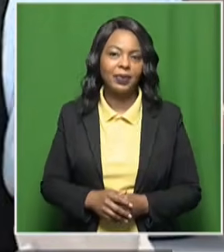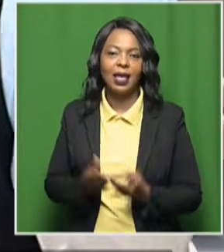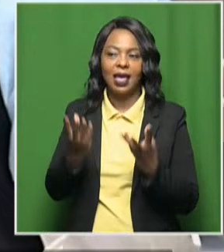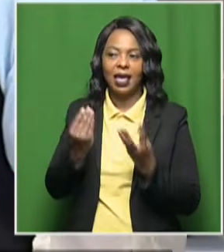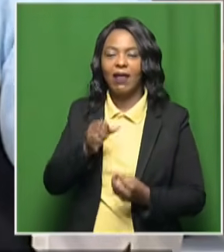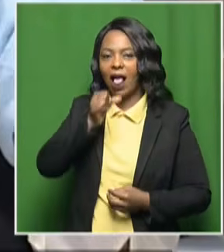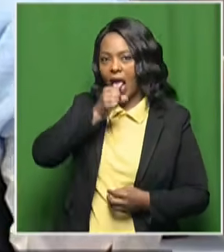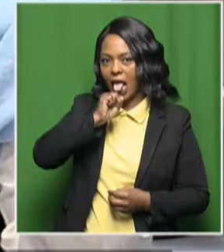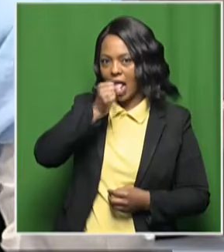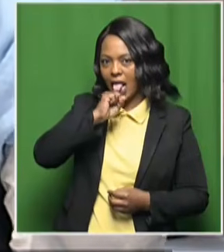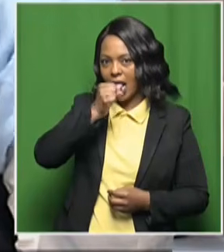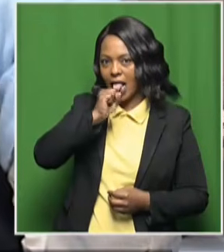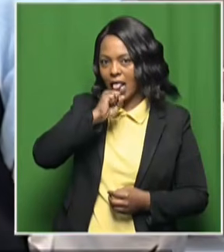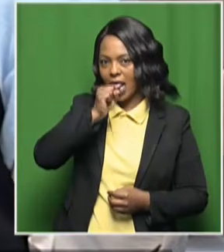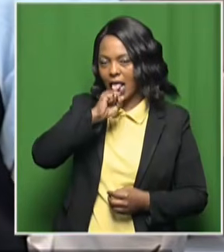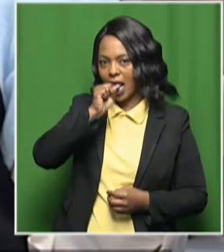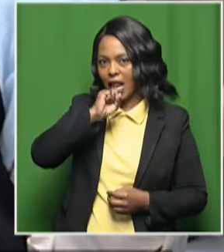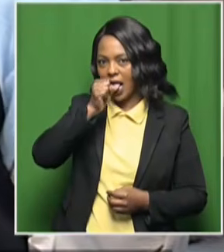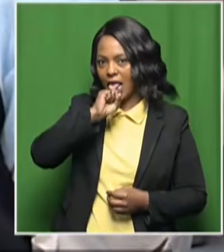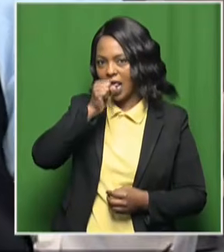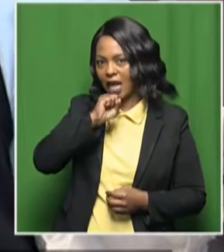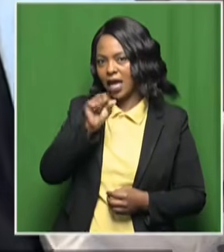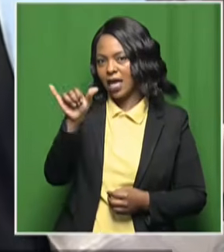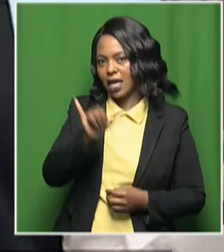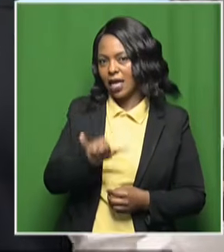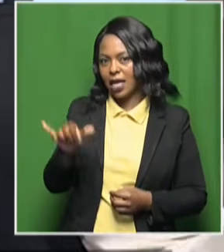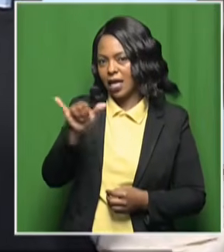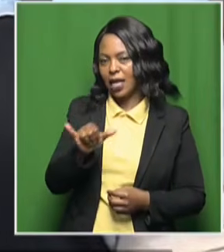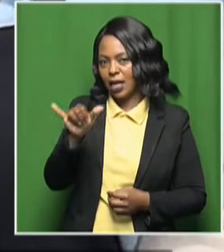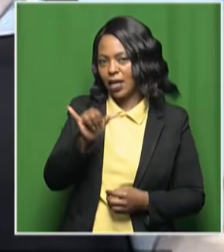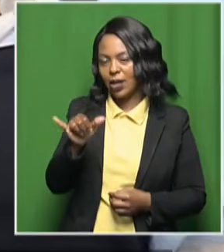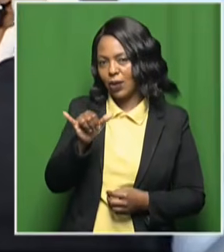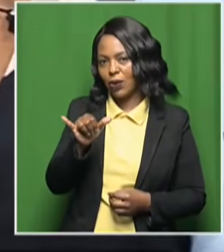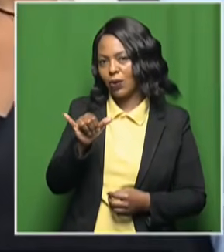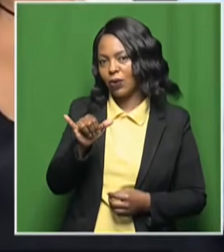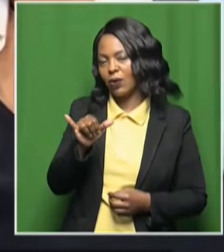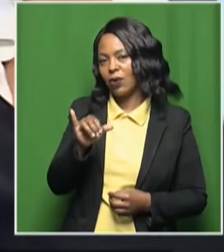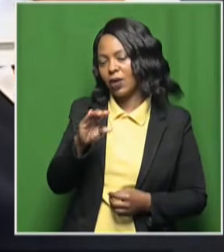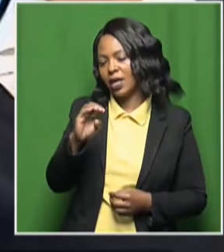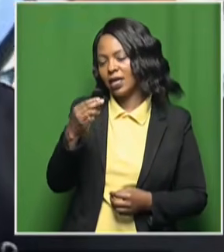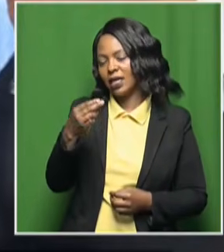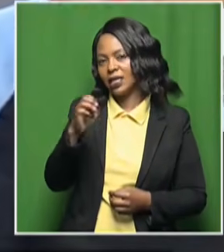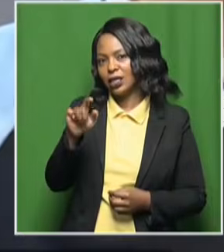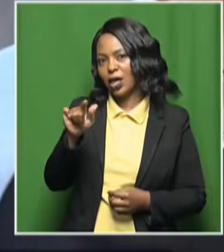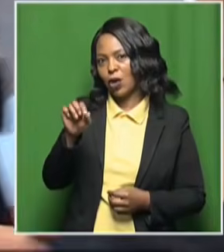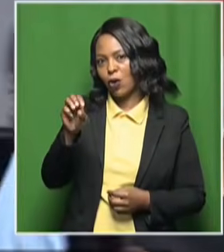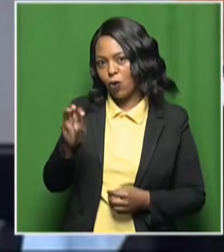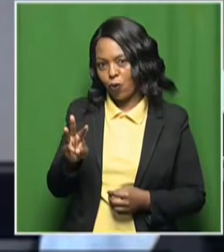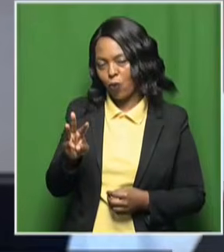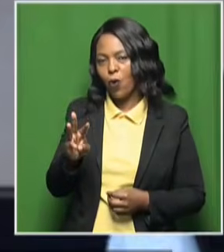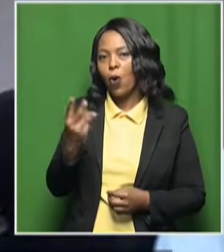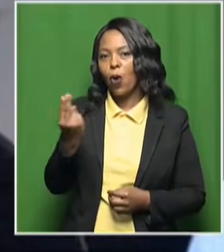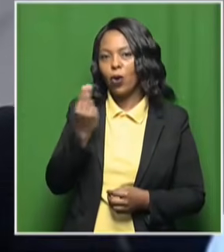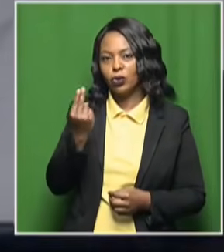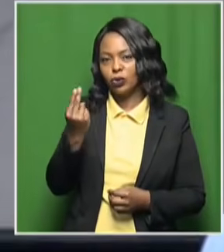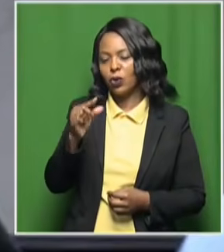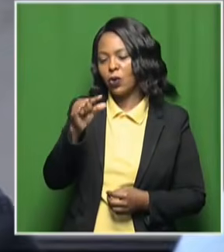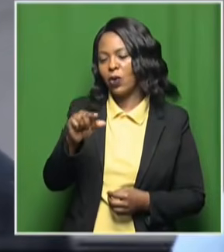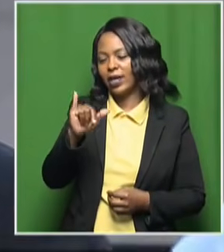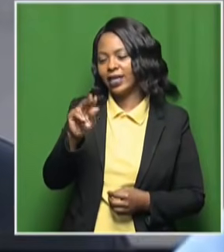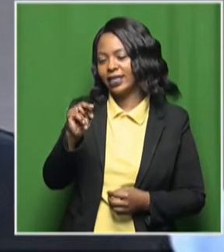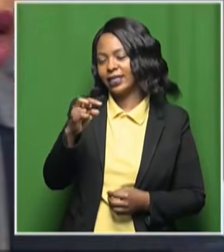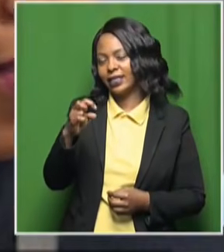cream. But we've got a limoncello ice cream and a ginger ice cream. Right. Okay. I'm going to tell you all about